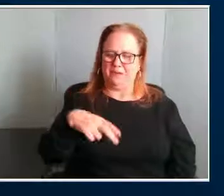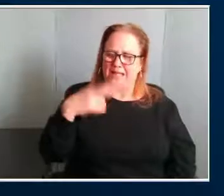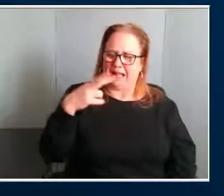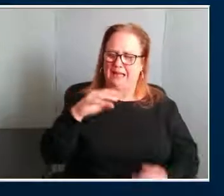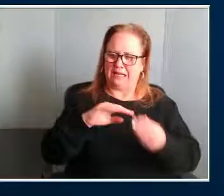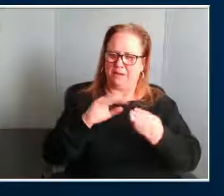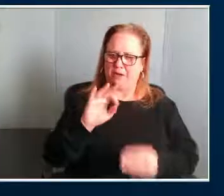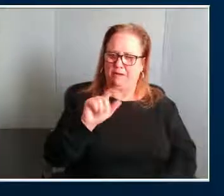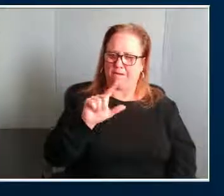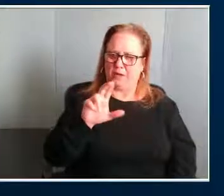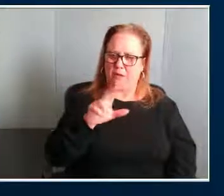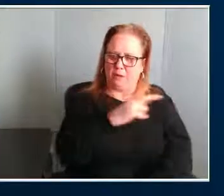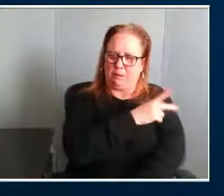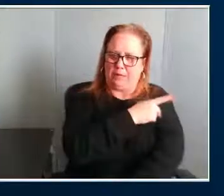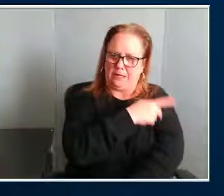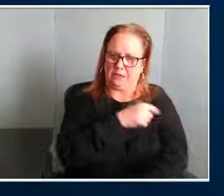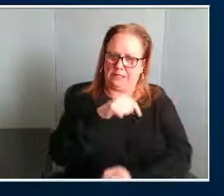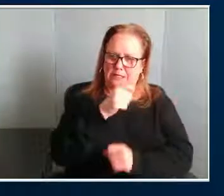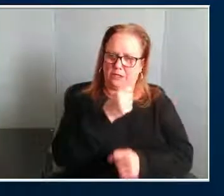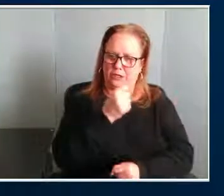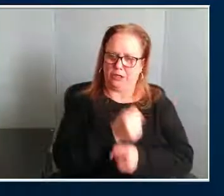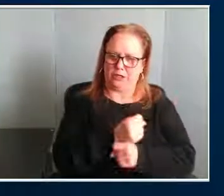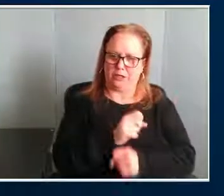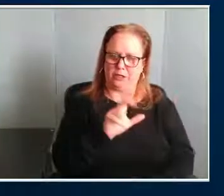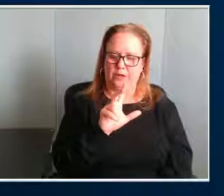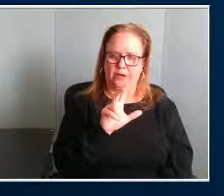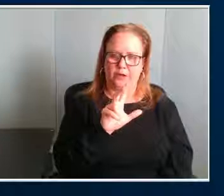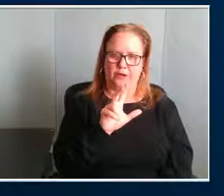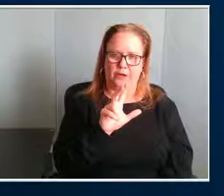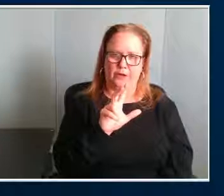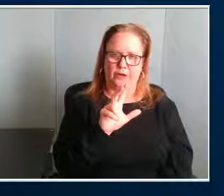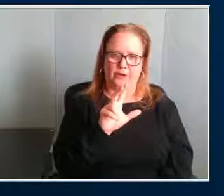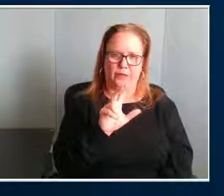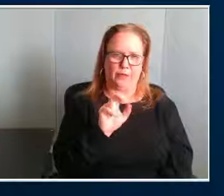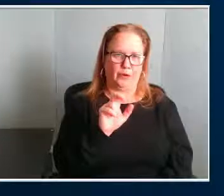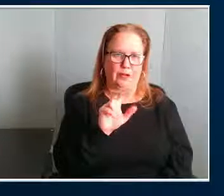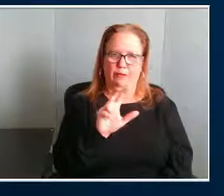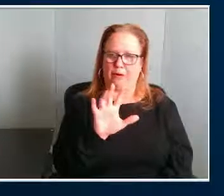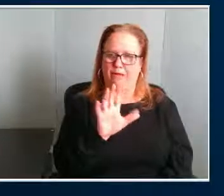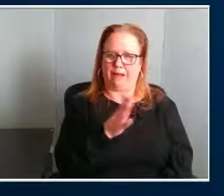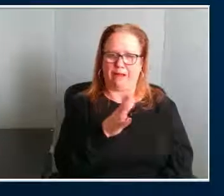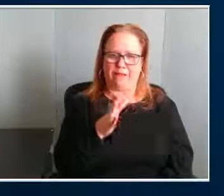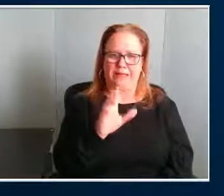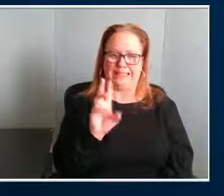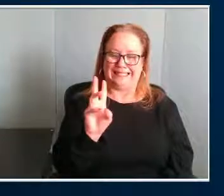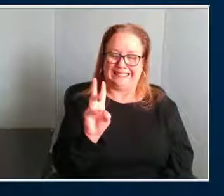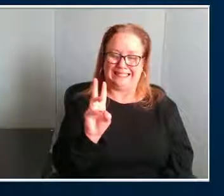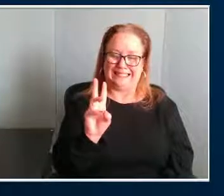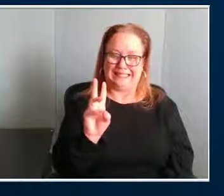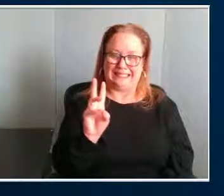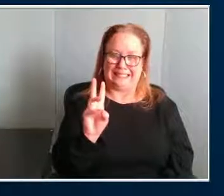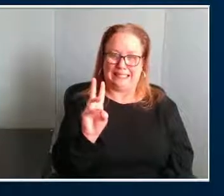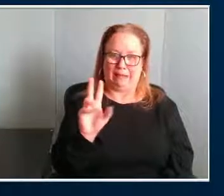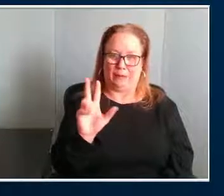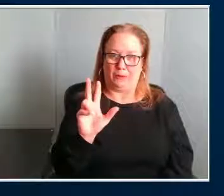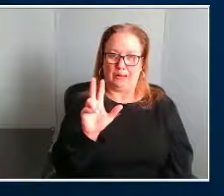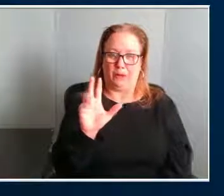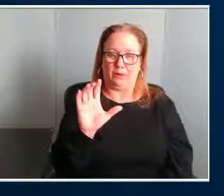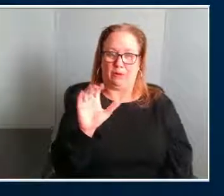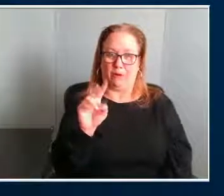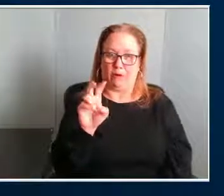got to this year? Maybe 30, 30, 35, yeah. And here we have 60 whatever patients with COVID.